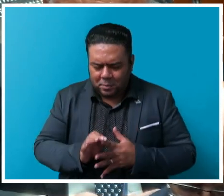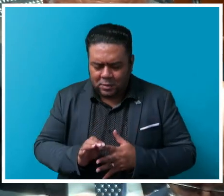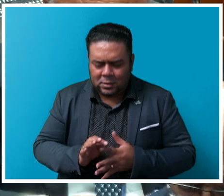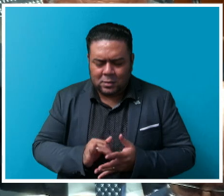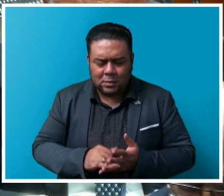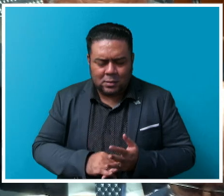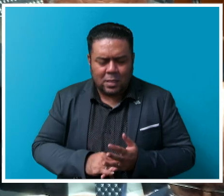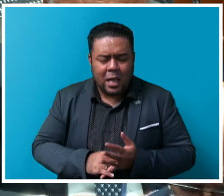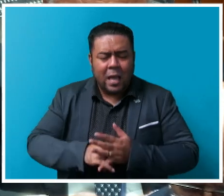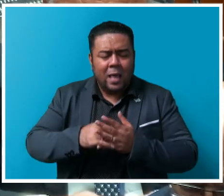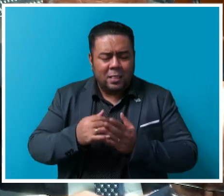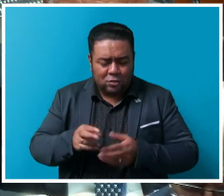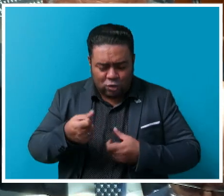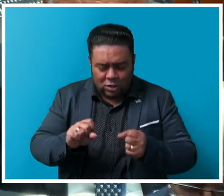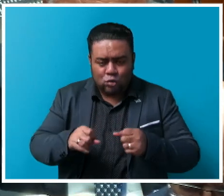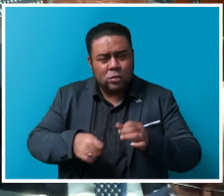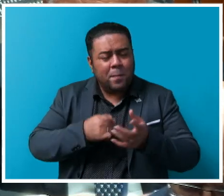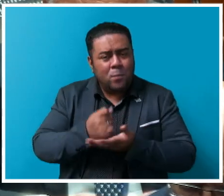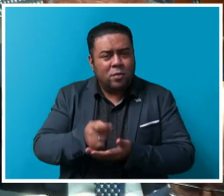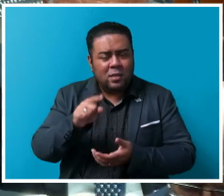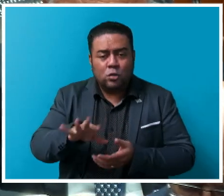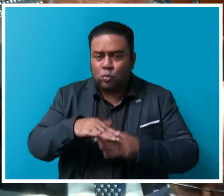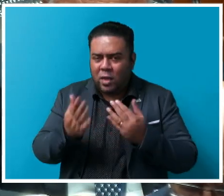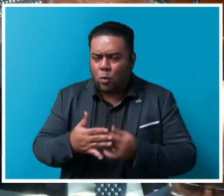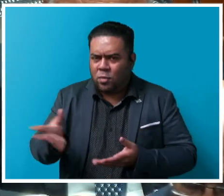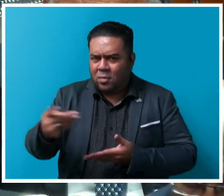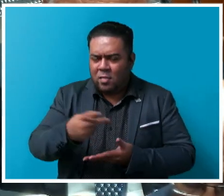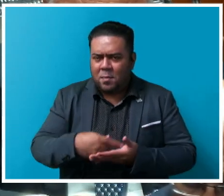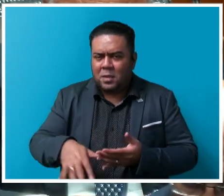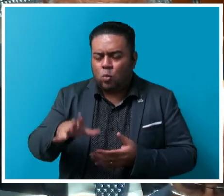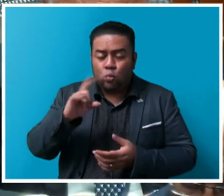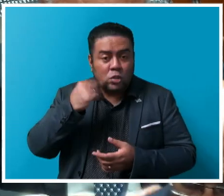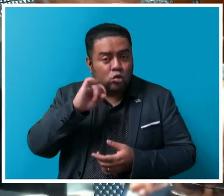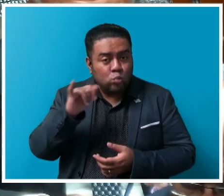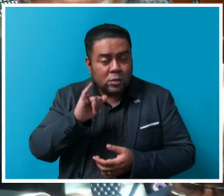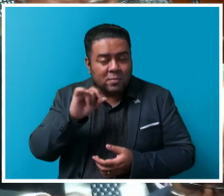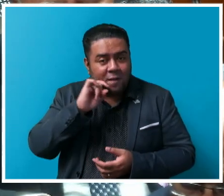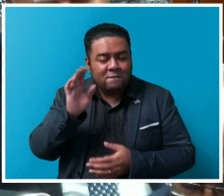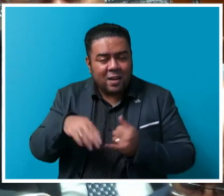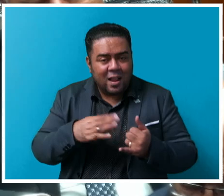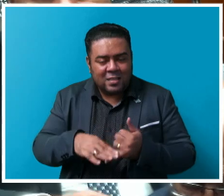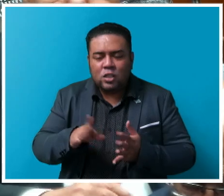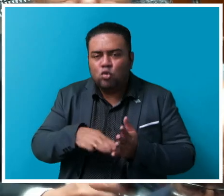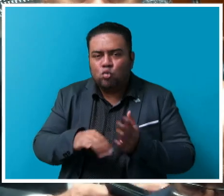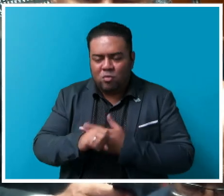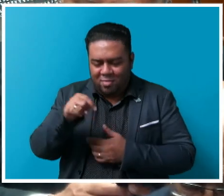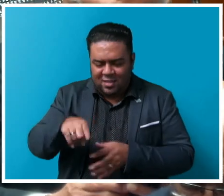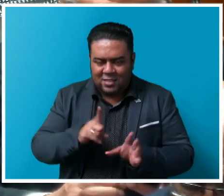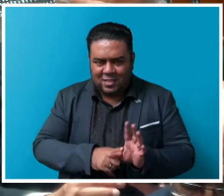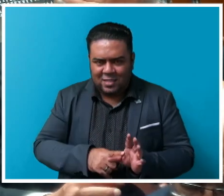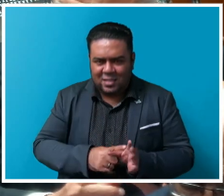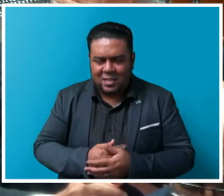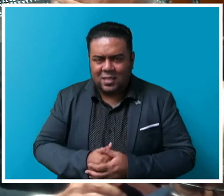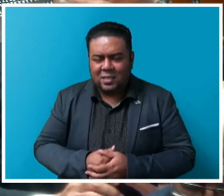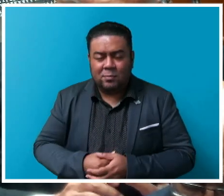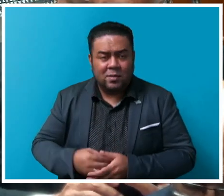to support this is being developed together with a database which will be finalized in June this year. In terms of